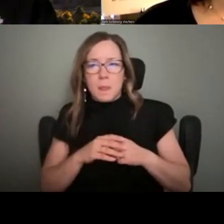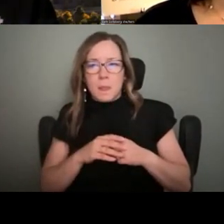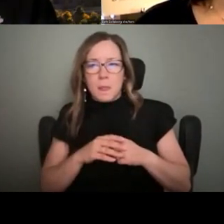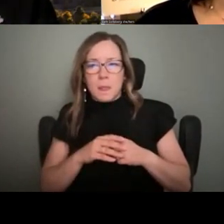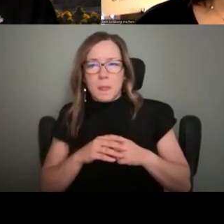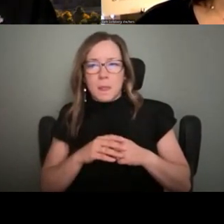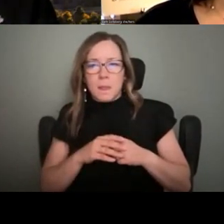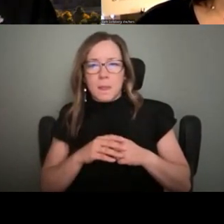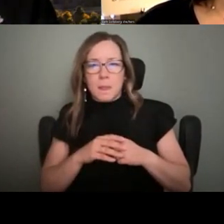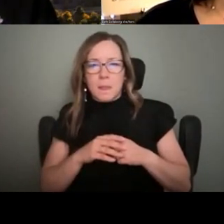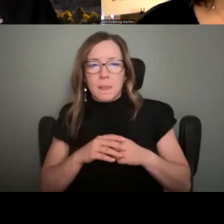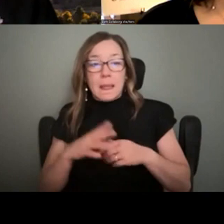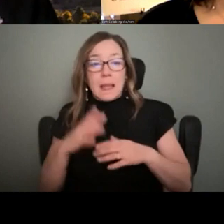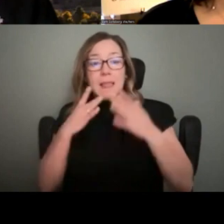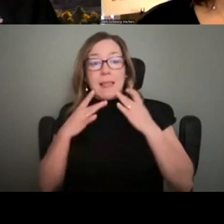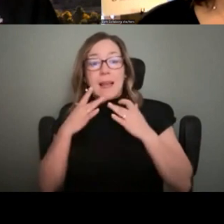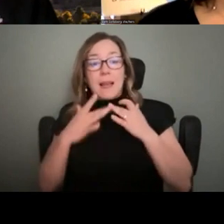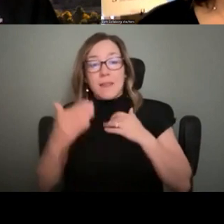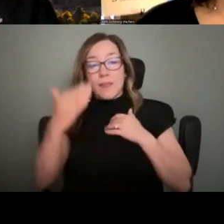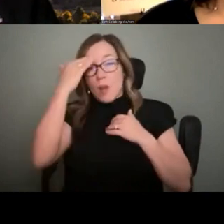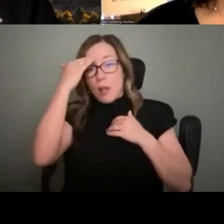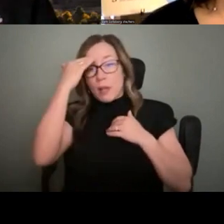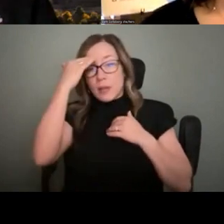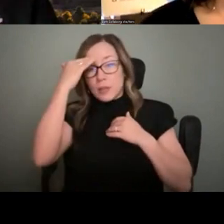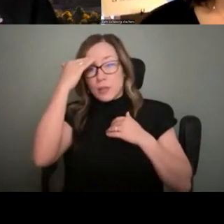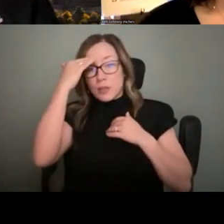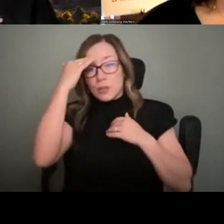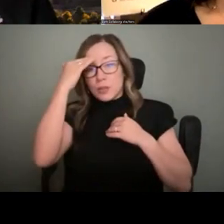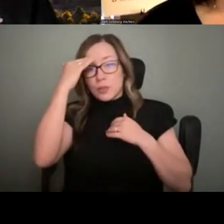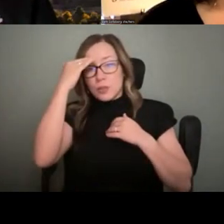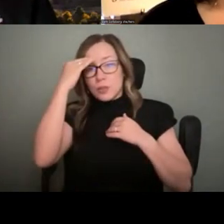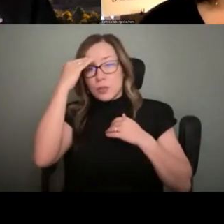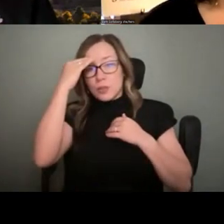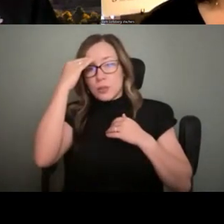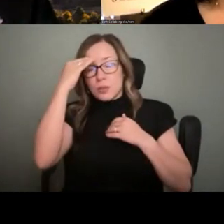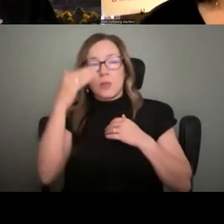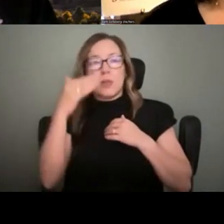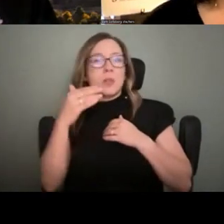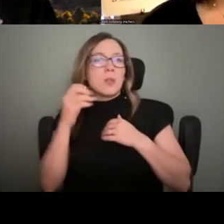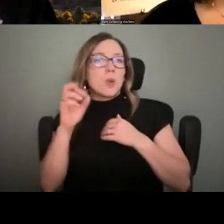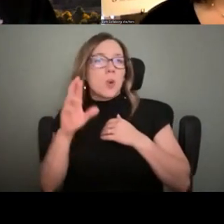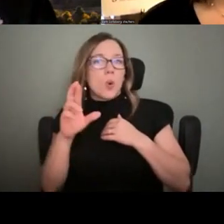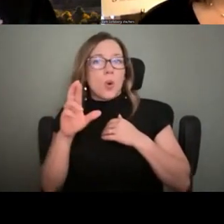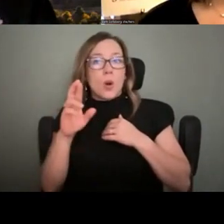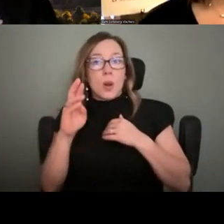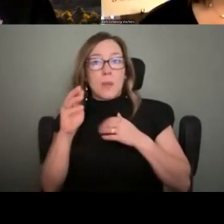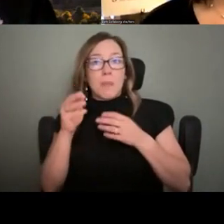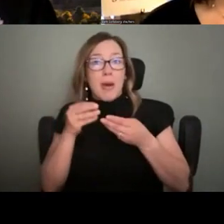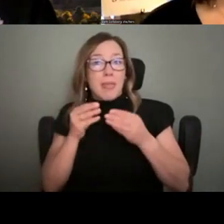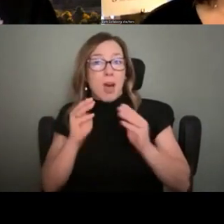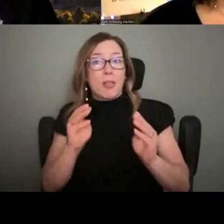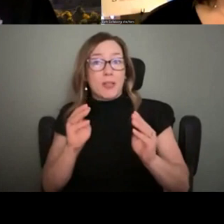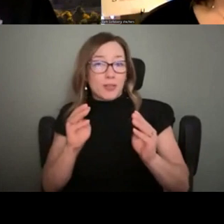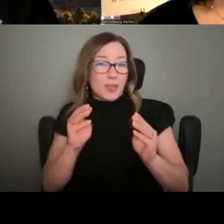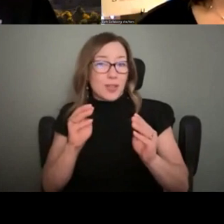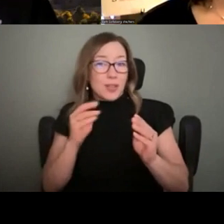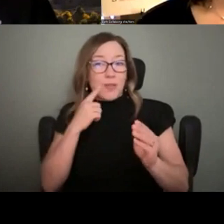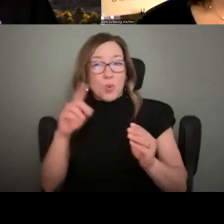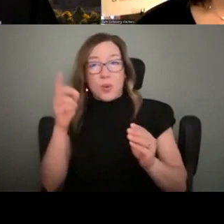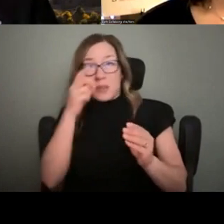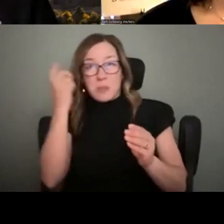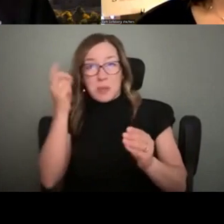that lack of knowledge or perhaps just the mythology of what dementia is or